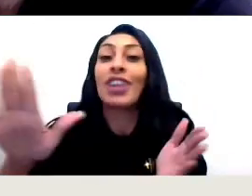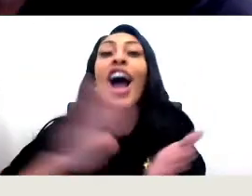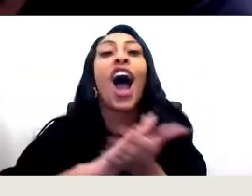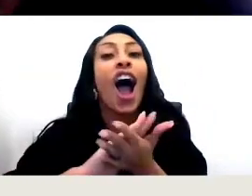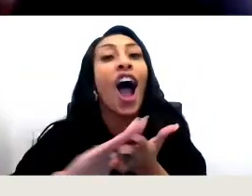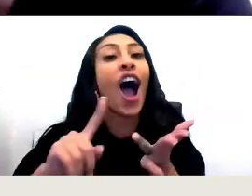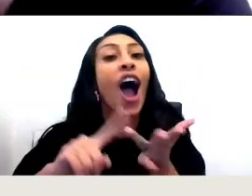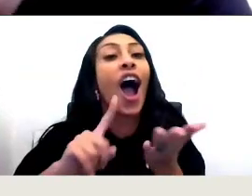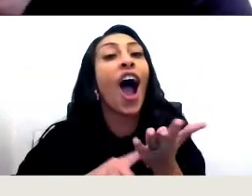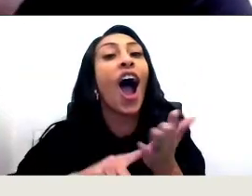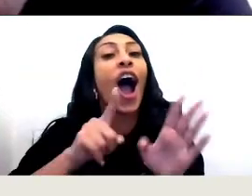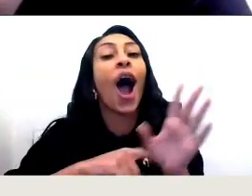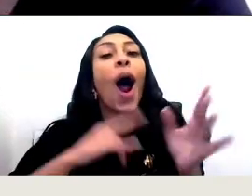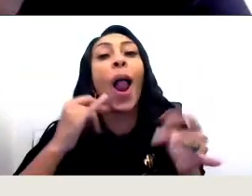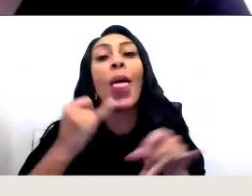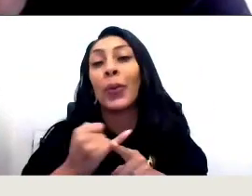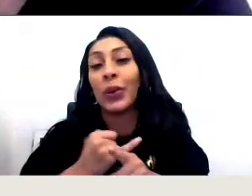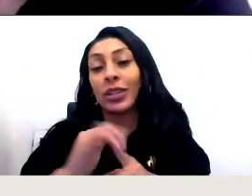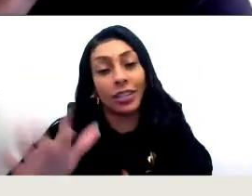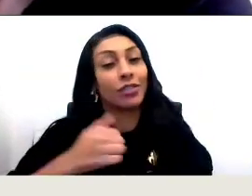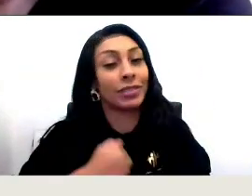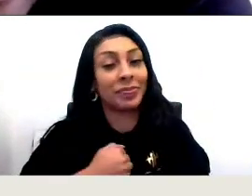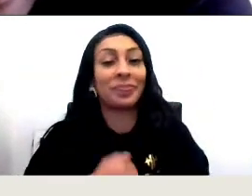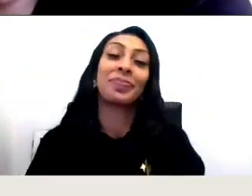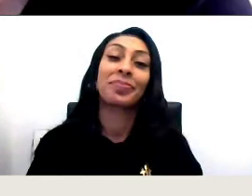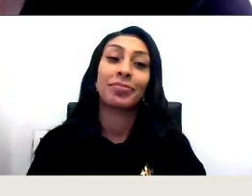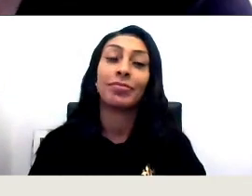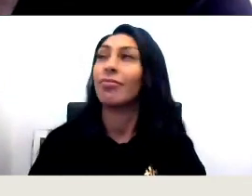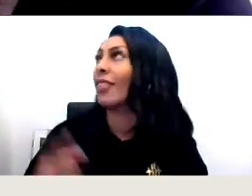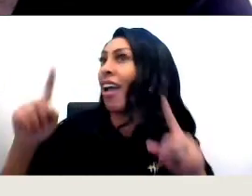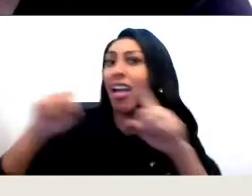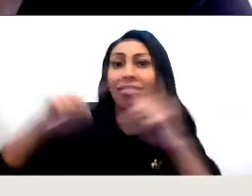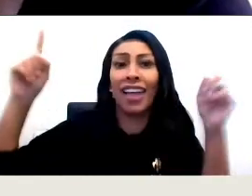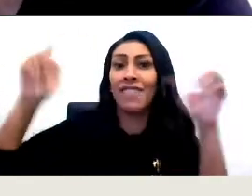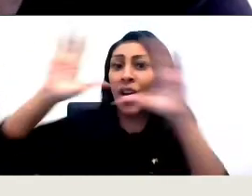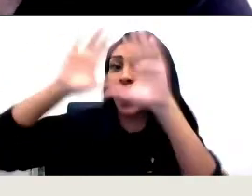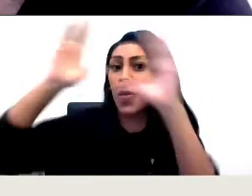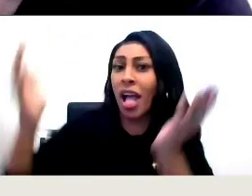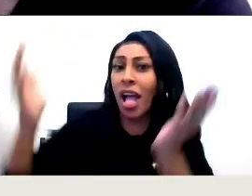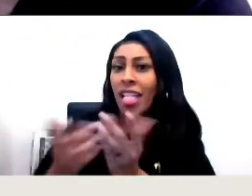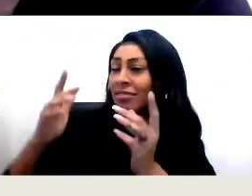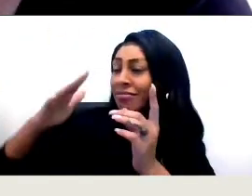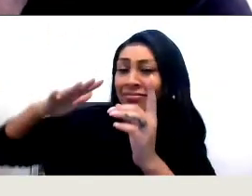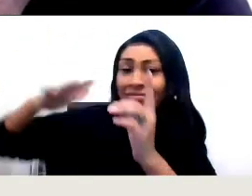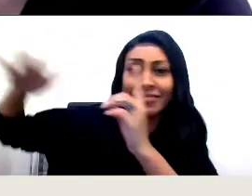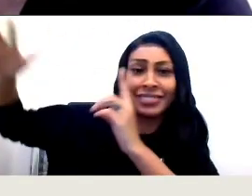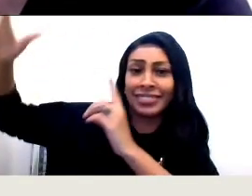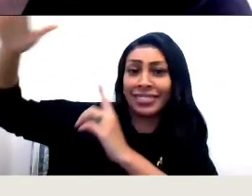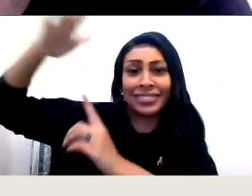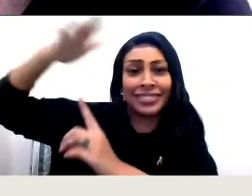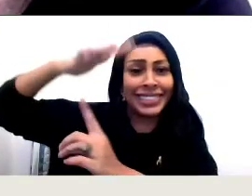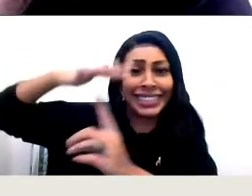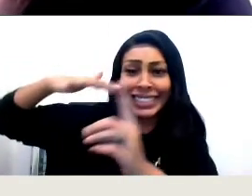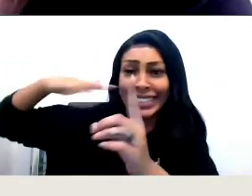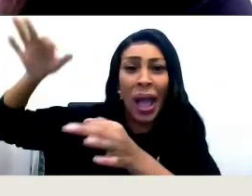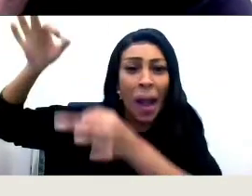because that's another world, that's another field in its own, with its own complications and politics.